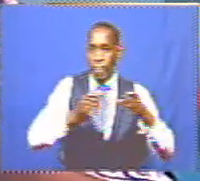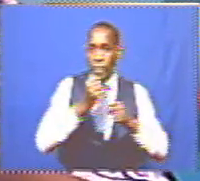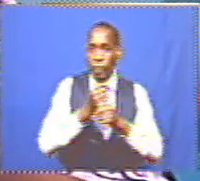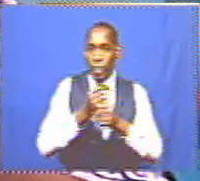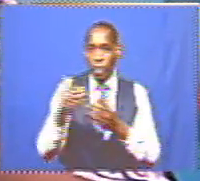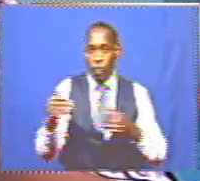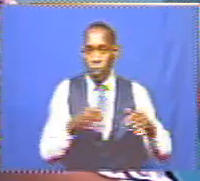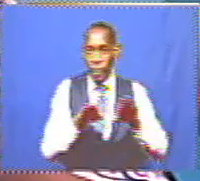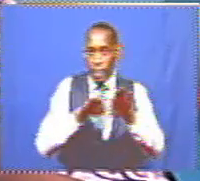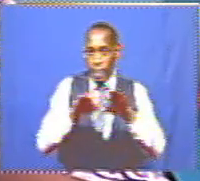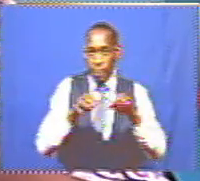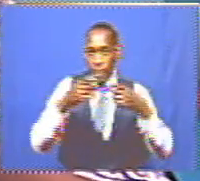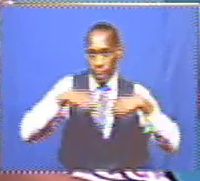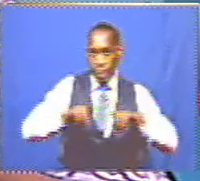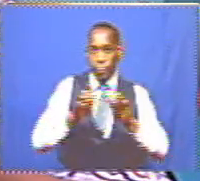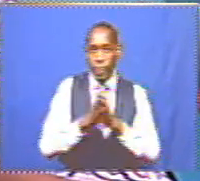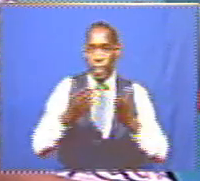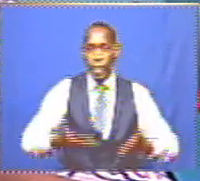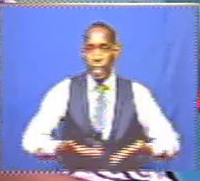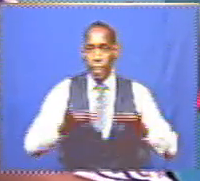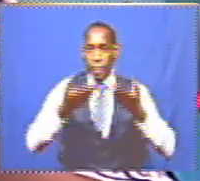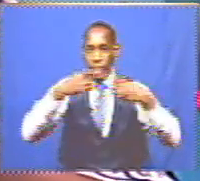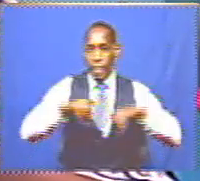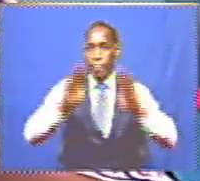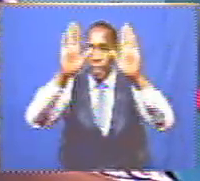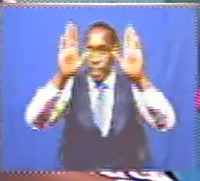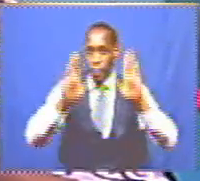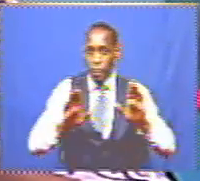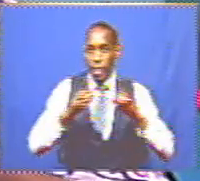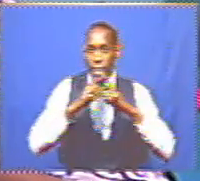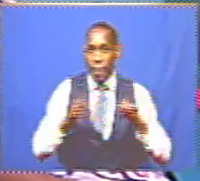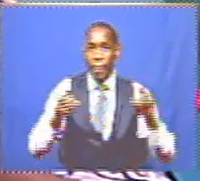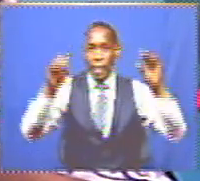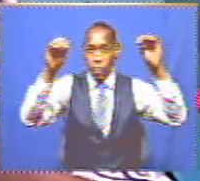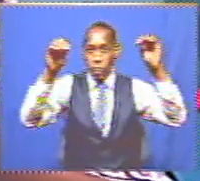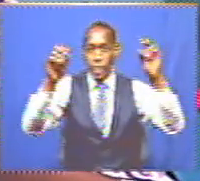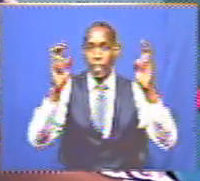to explain yourself and to express yourself is very important, but